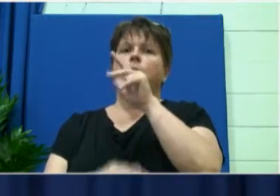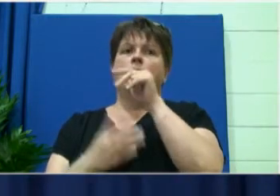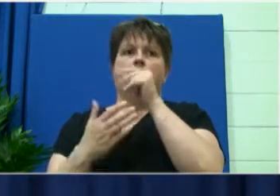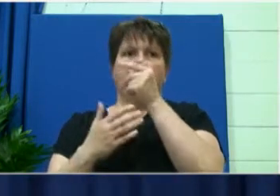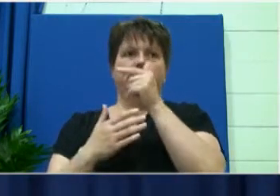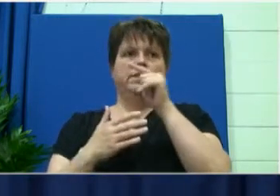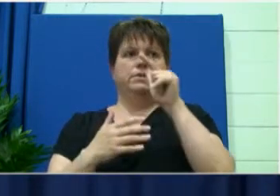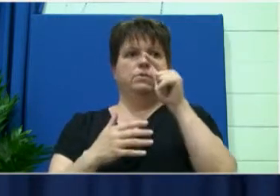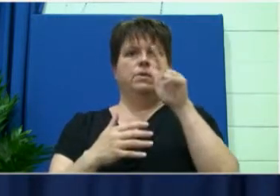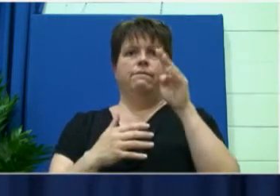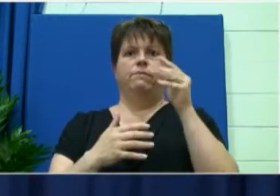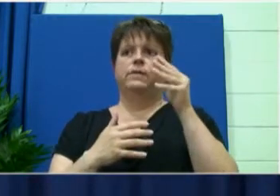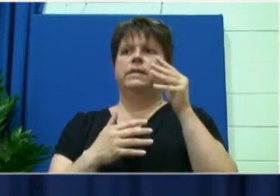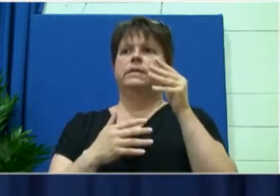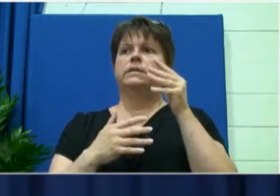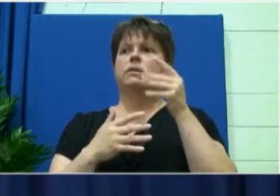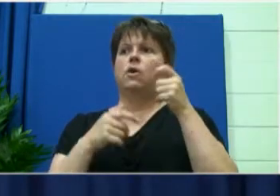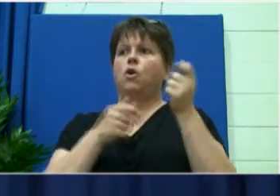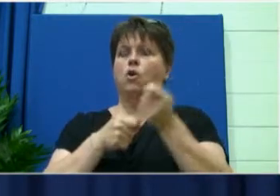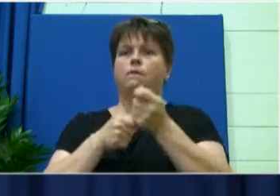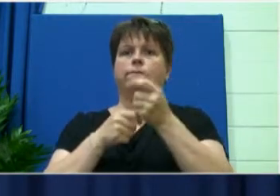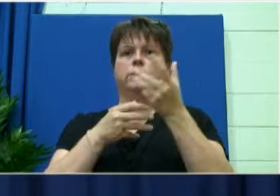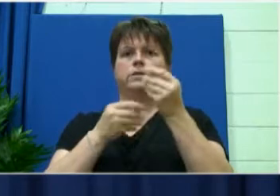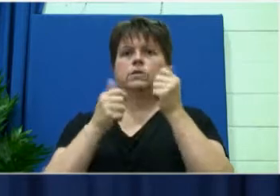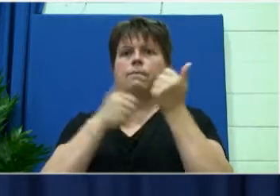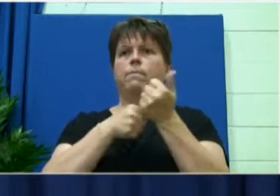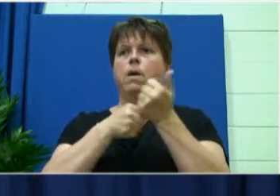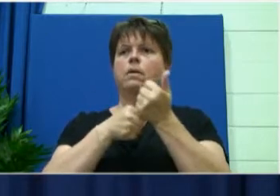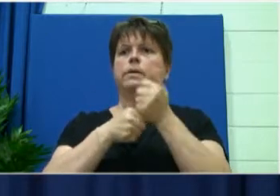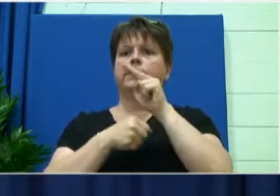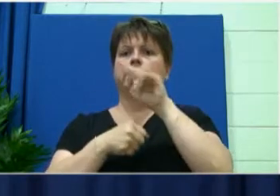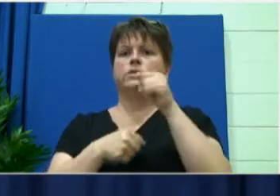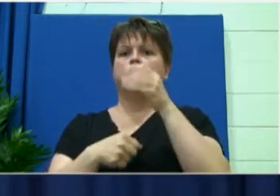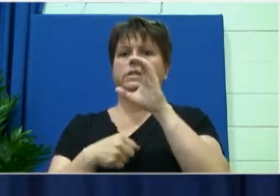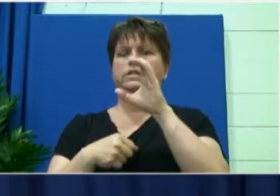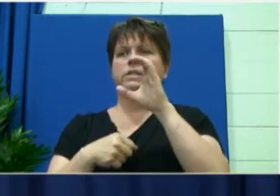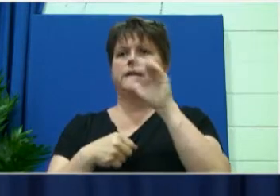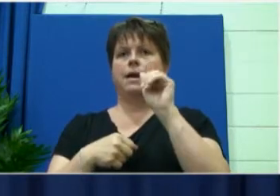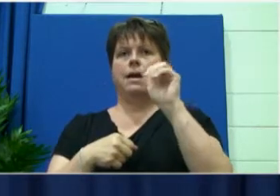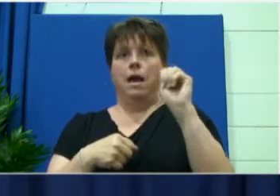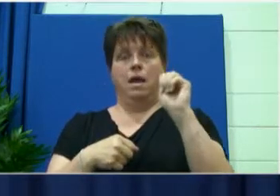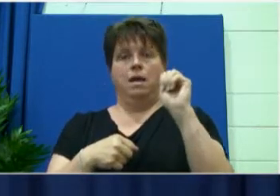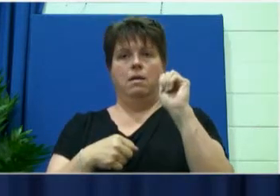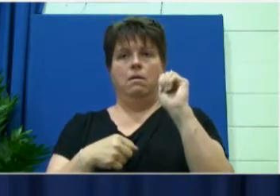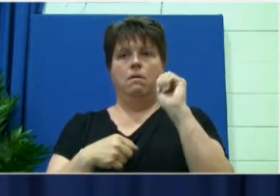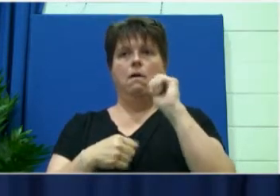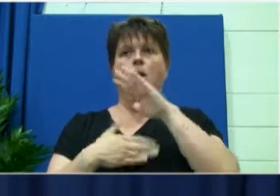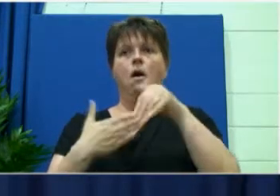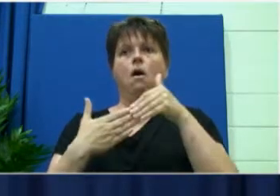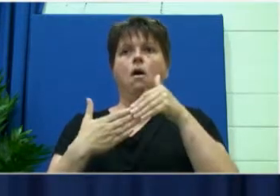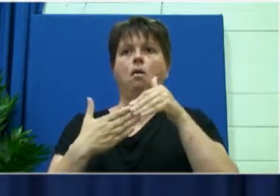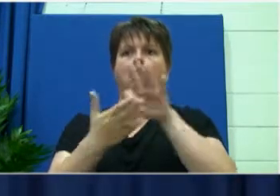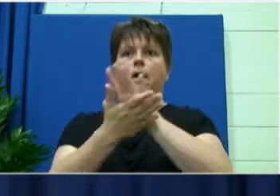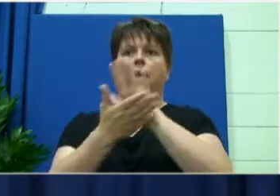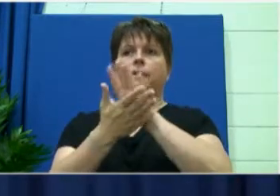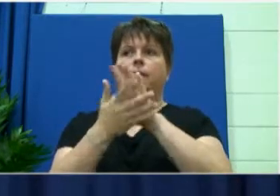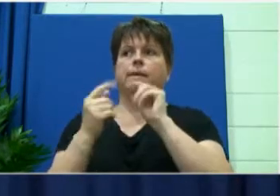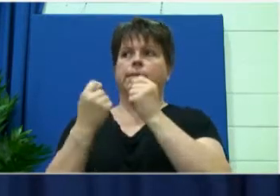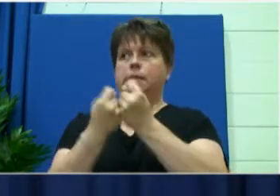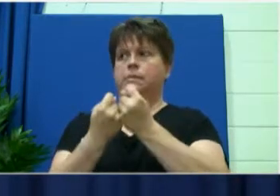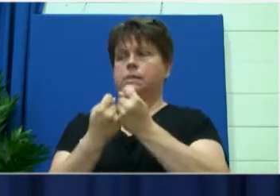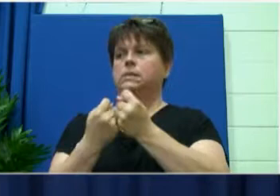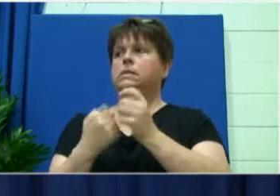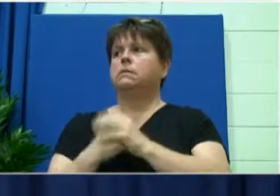golf, softball, and volleyball teams are named to the NJCAA All-Academic Teams.